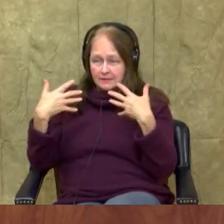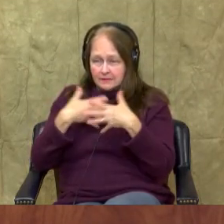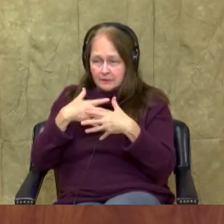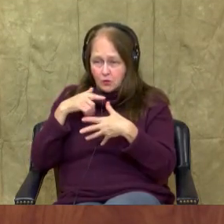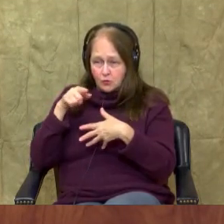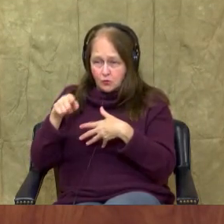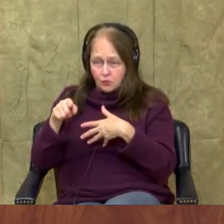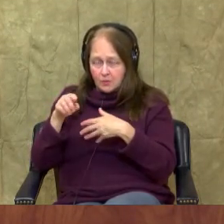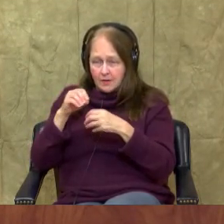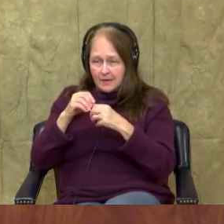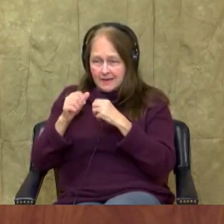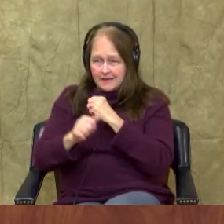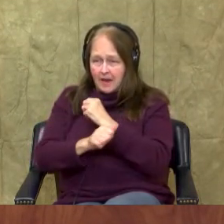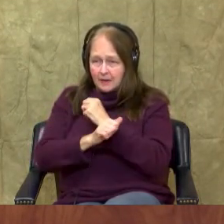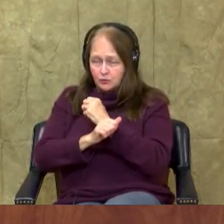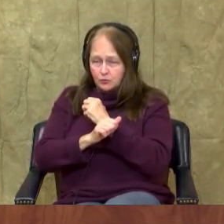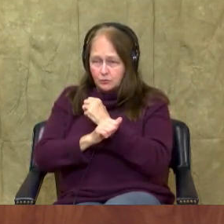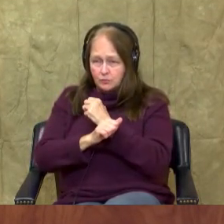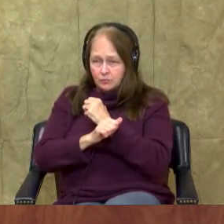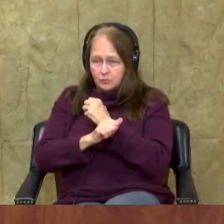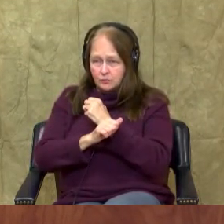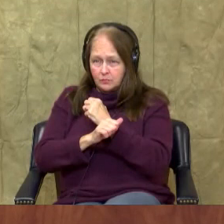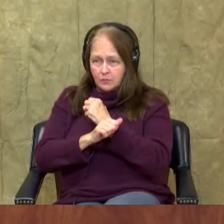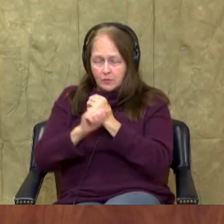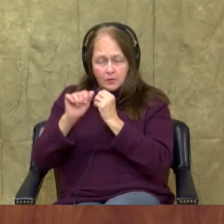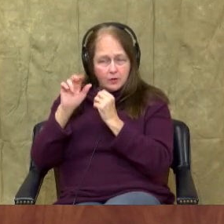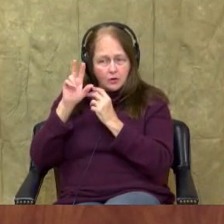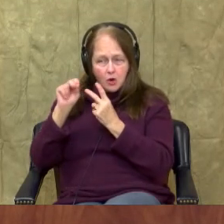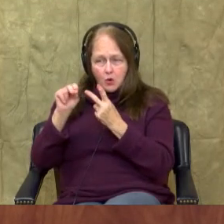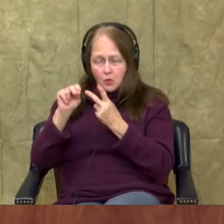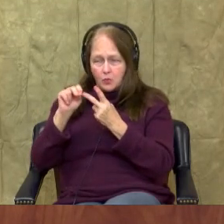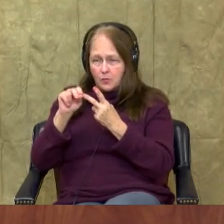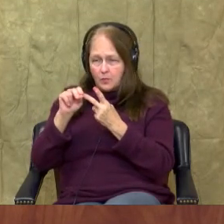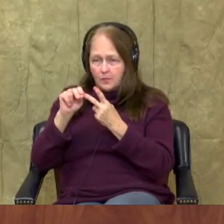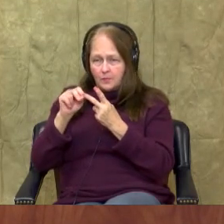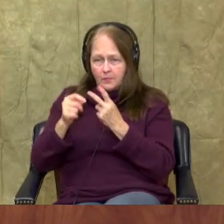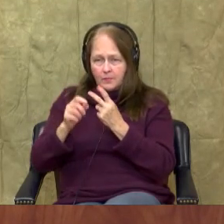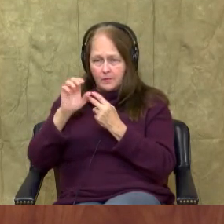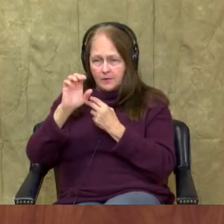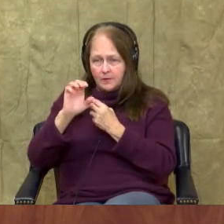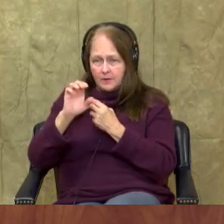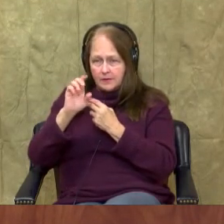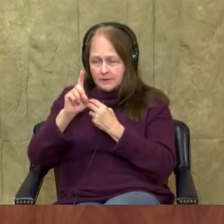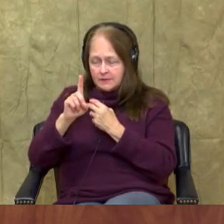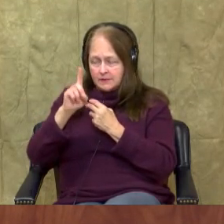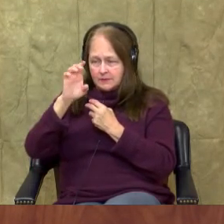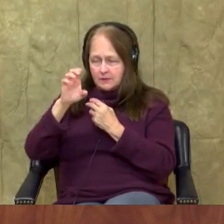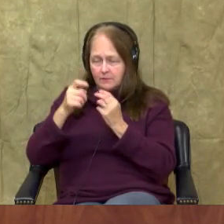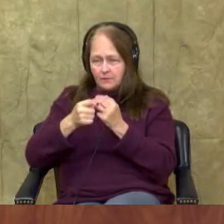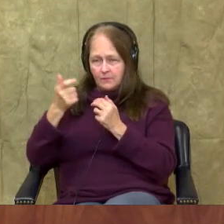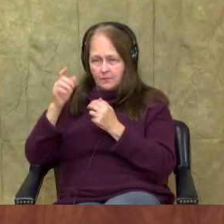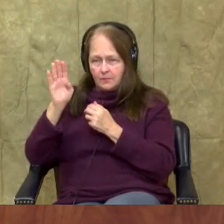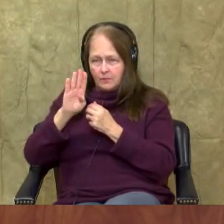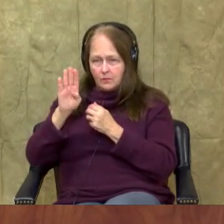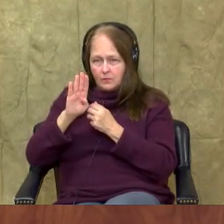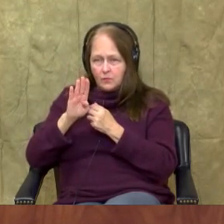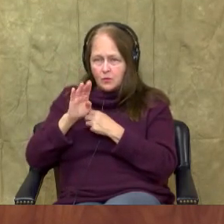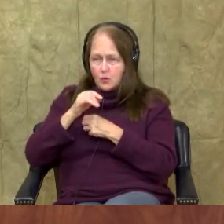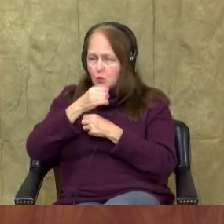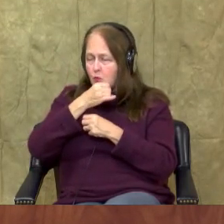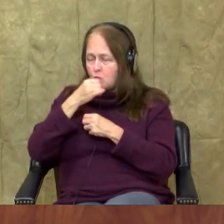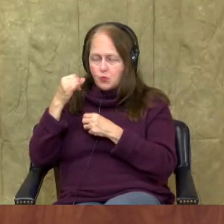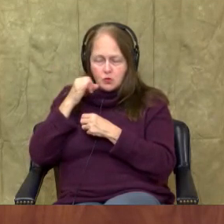in danger? Is he threatening somebody? The answer is no, we can eliminate that. If we look at B, it says rude